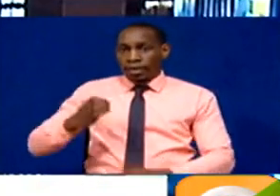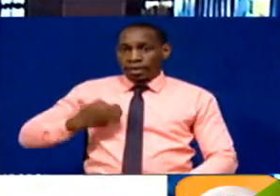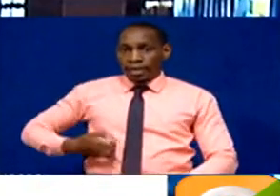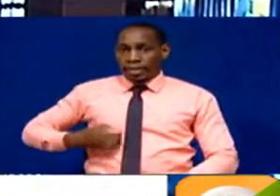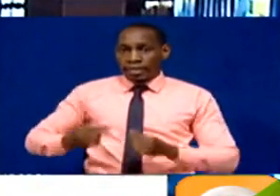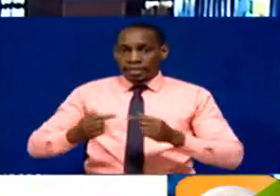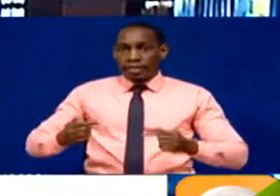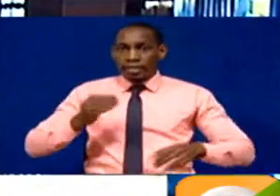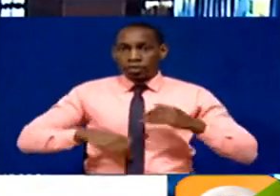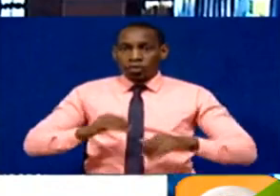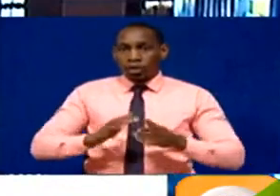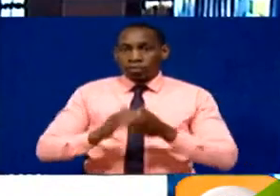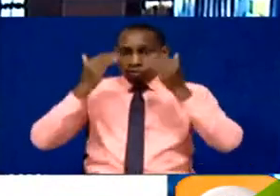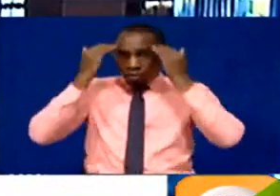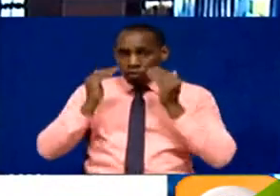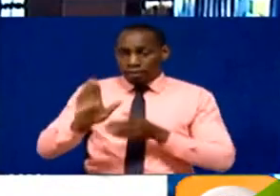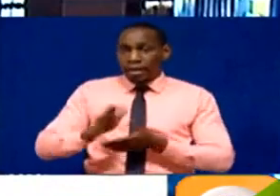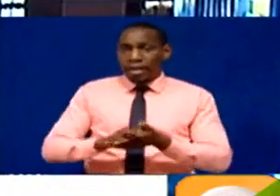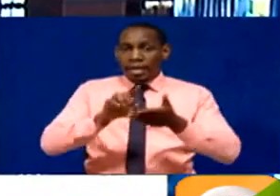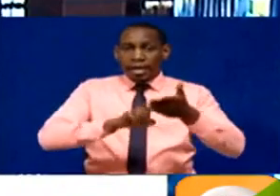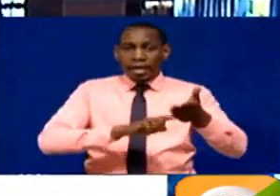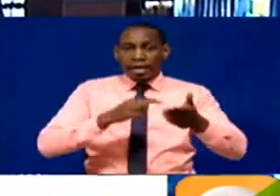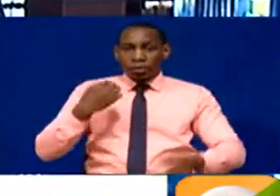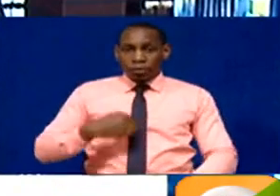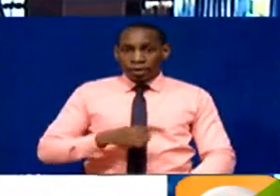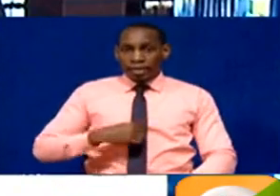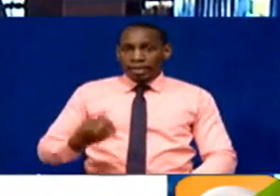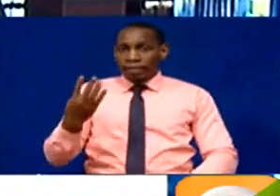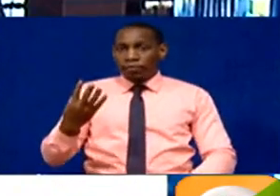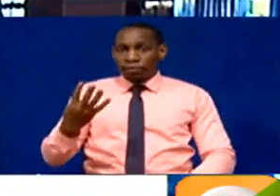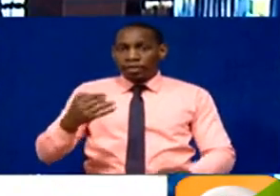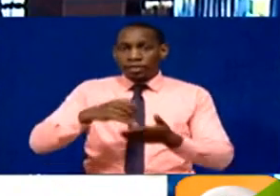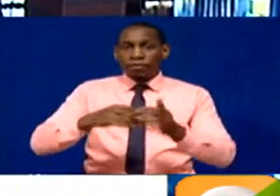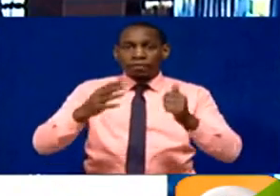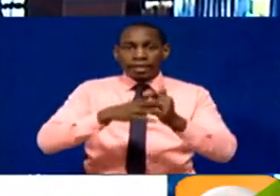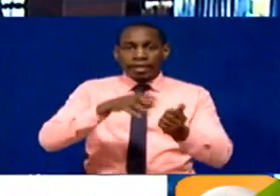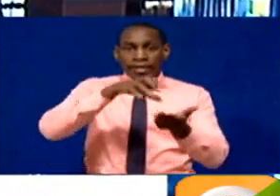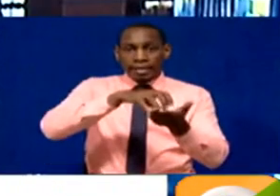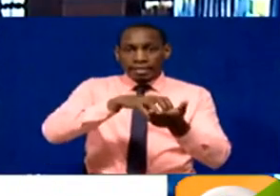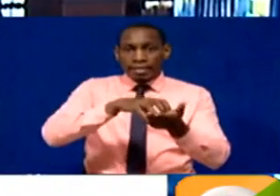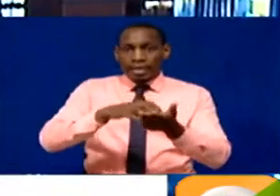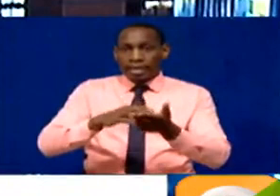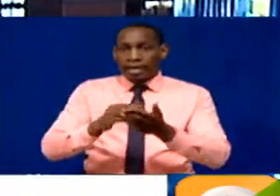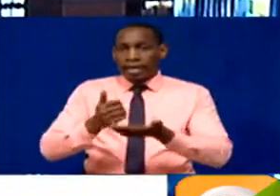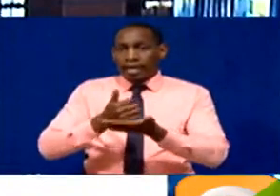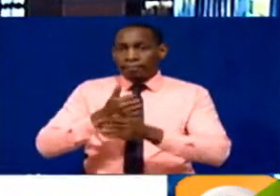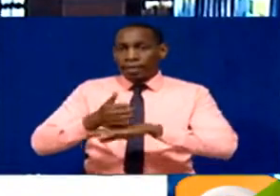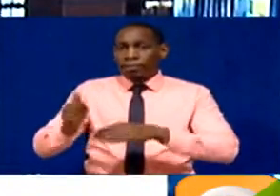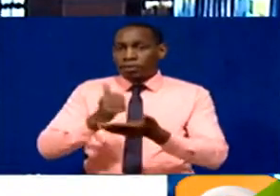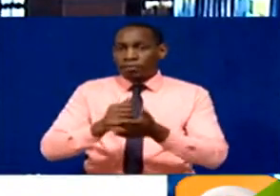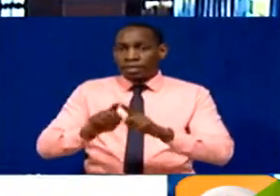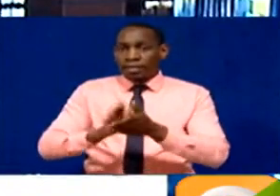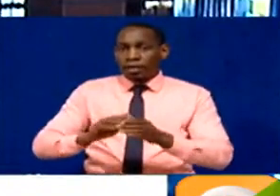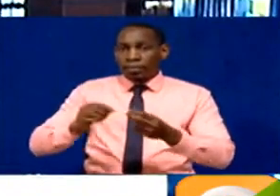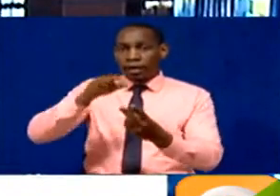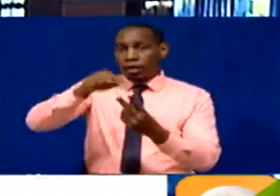James Ambuso was found guilty of 4 out of the 9 counts of bribery and abuse of office that faced him and was given